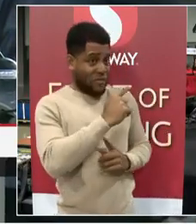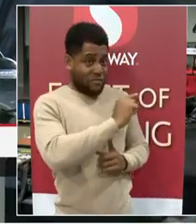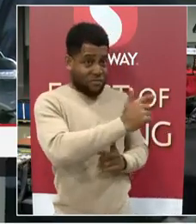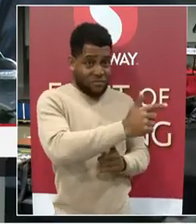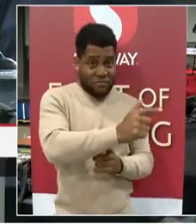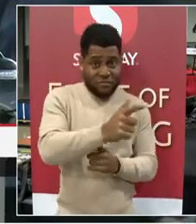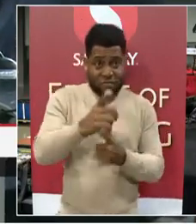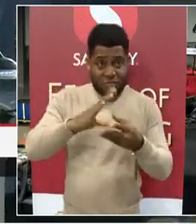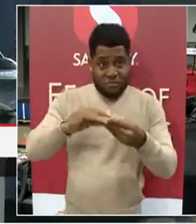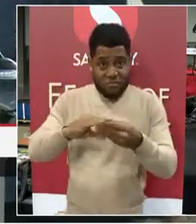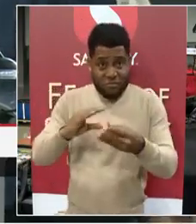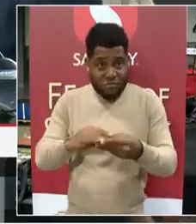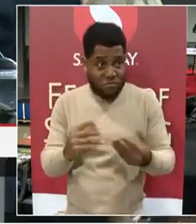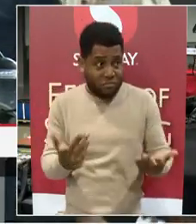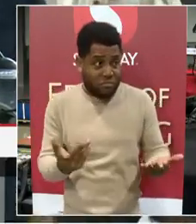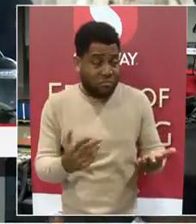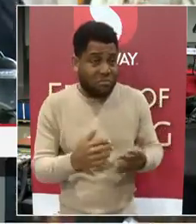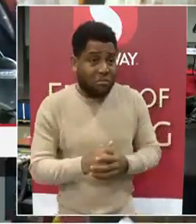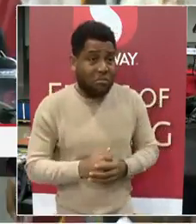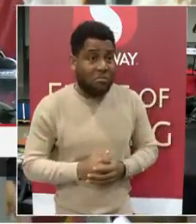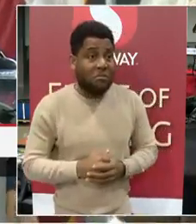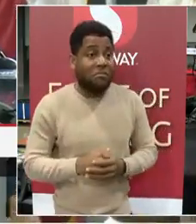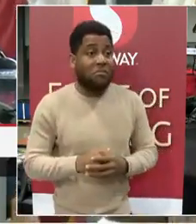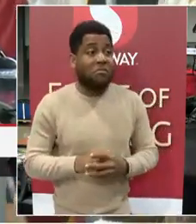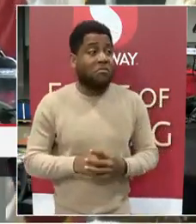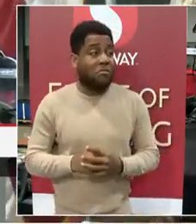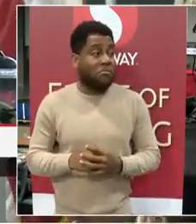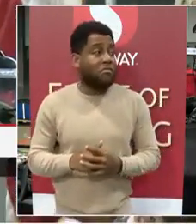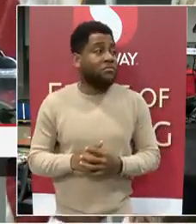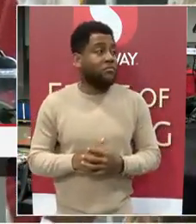hear from them. So, council members.